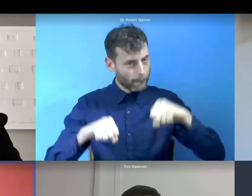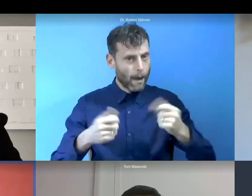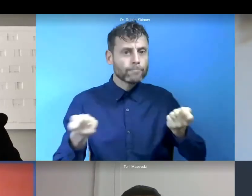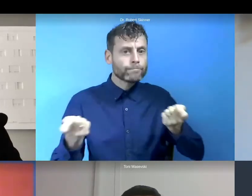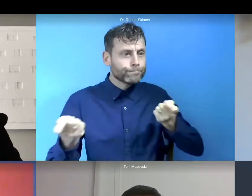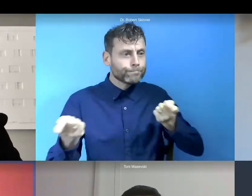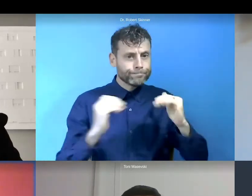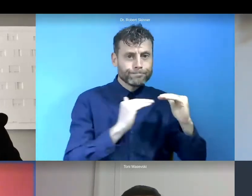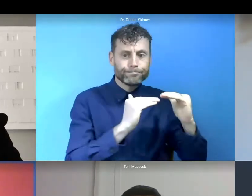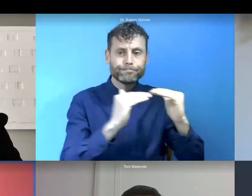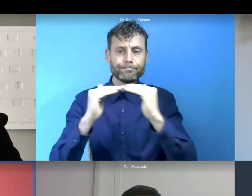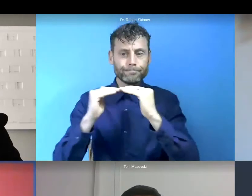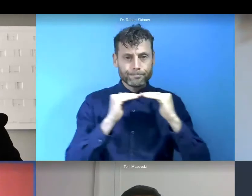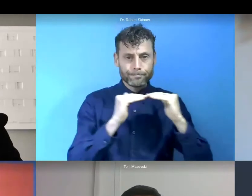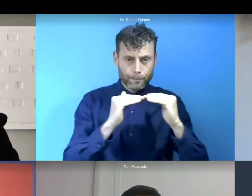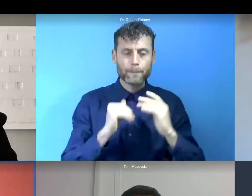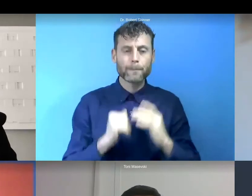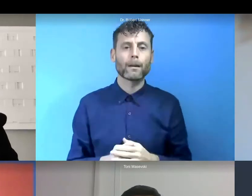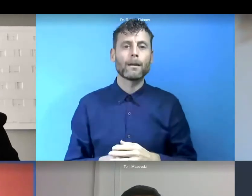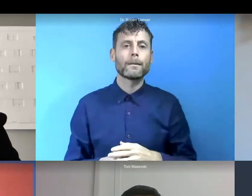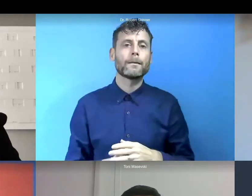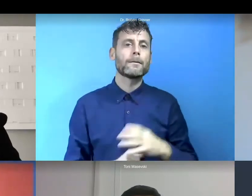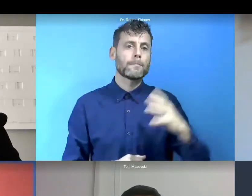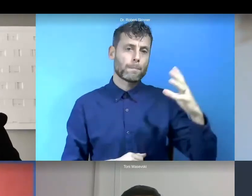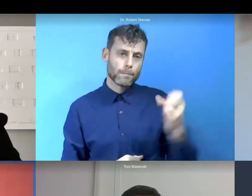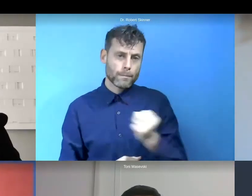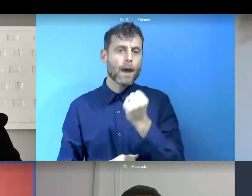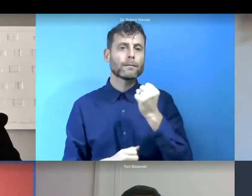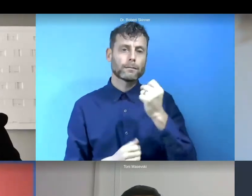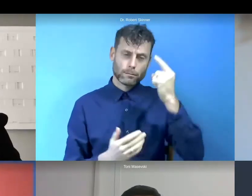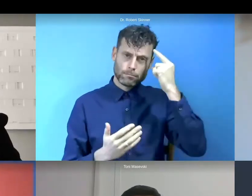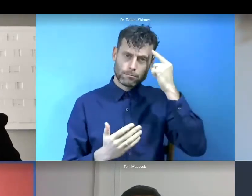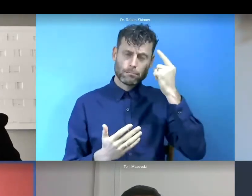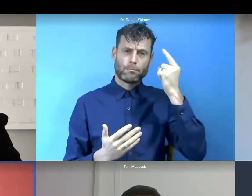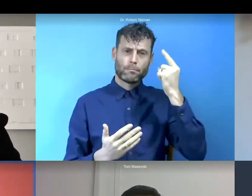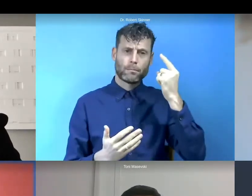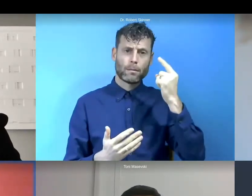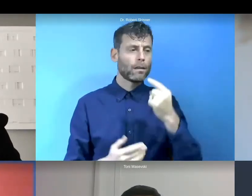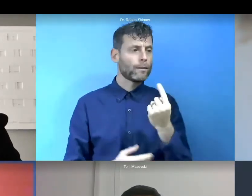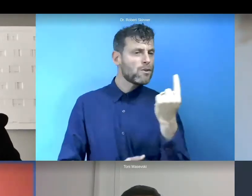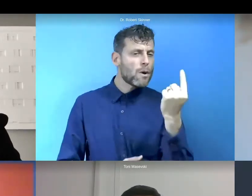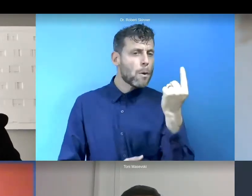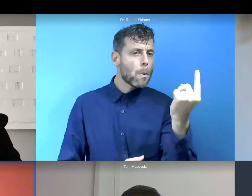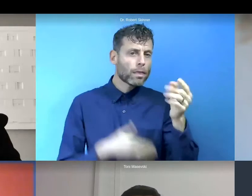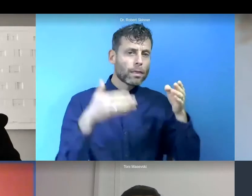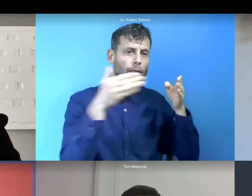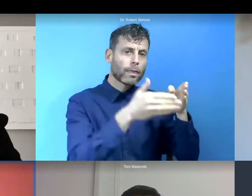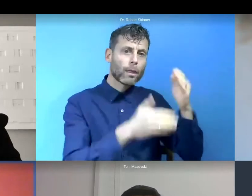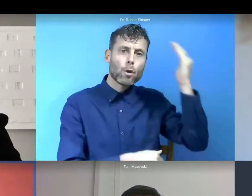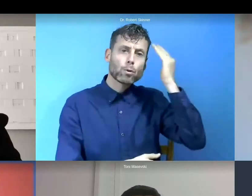persistence. And we must acknowledge the existence of multiple and valid types of knowledge,